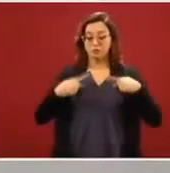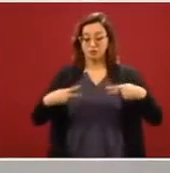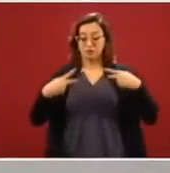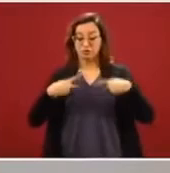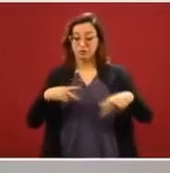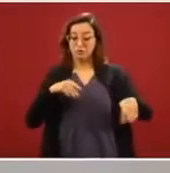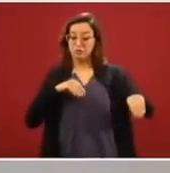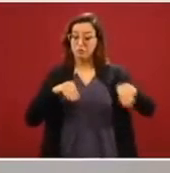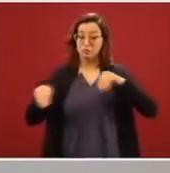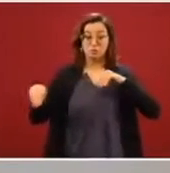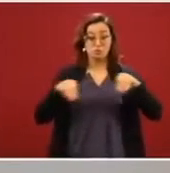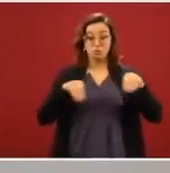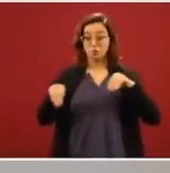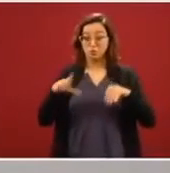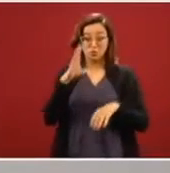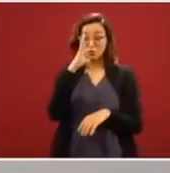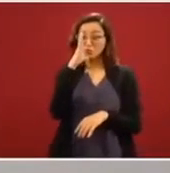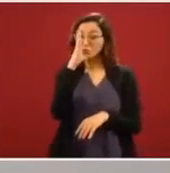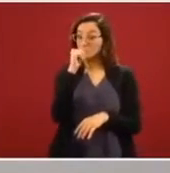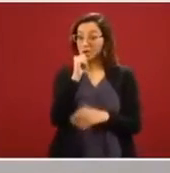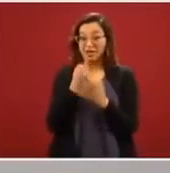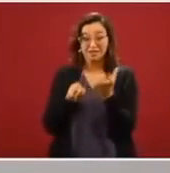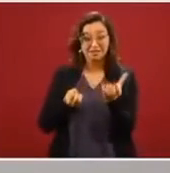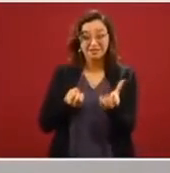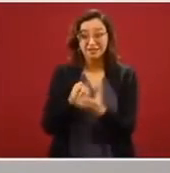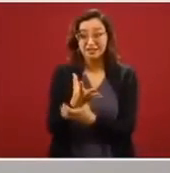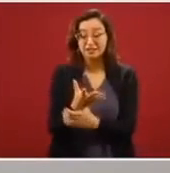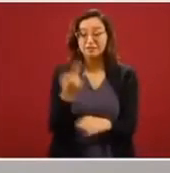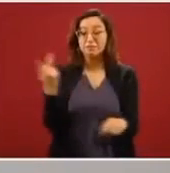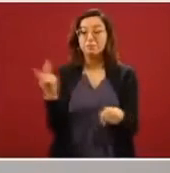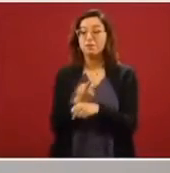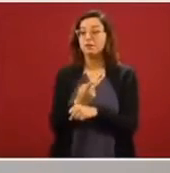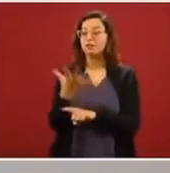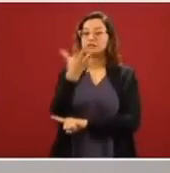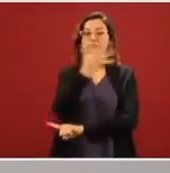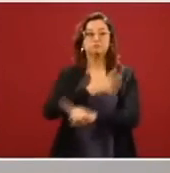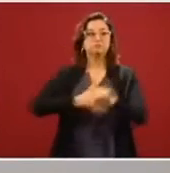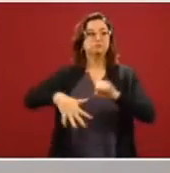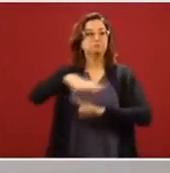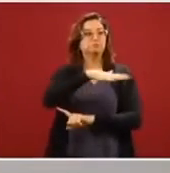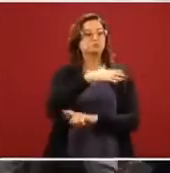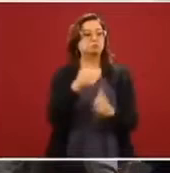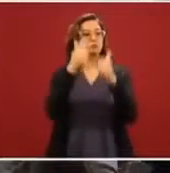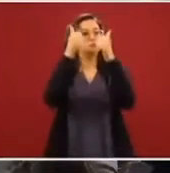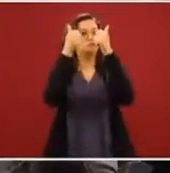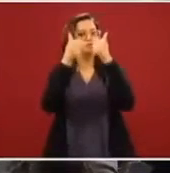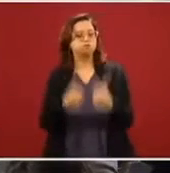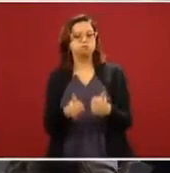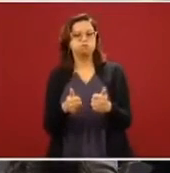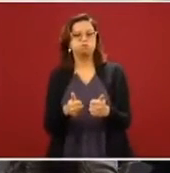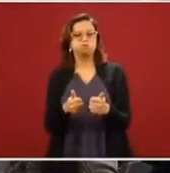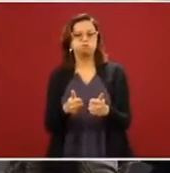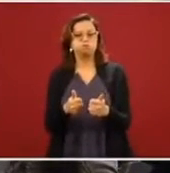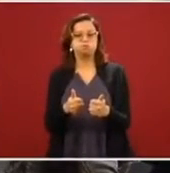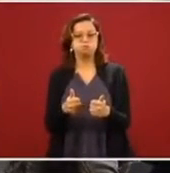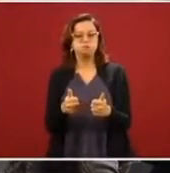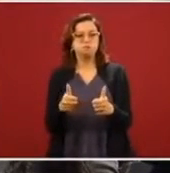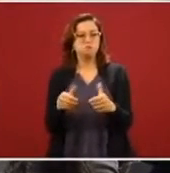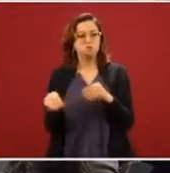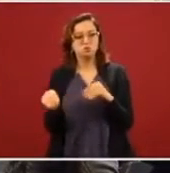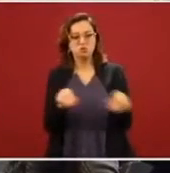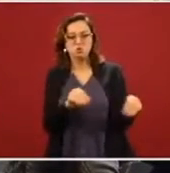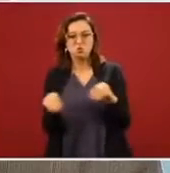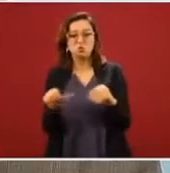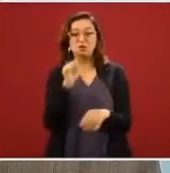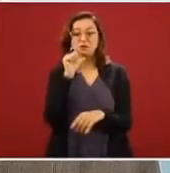people, se paraliza you la paralyze society. sociedad. Y al paralizarse la sociedad, And as you paralyze amenaza the